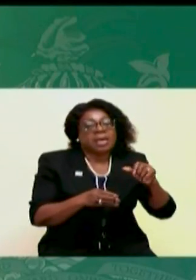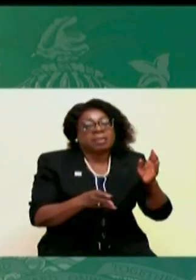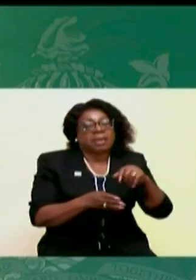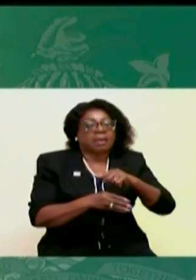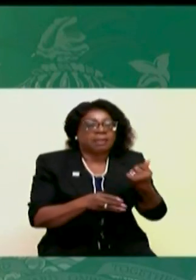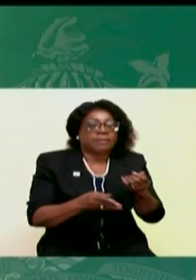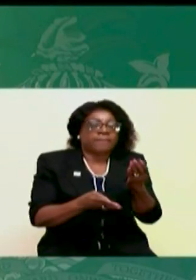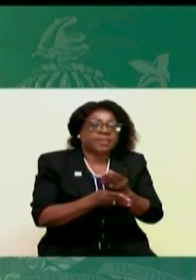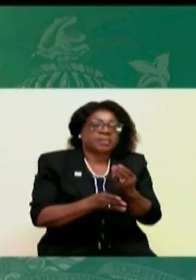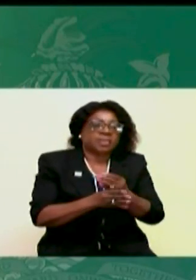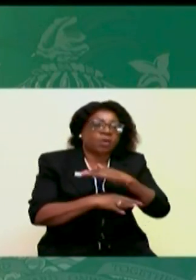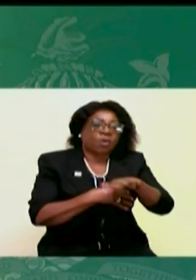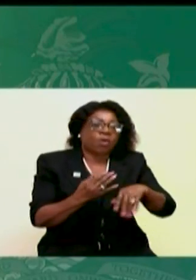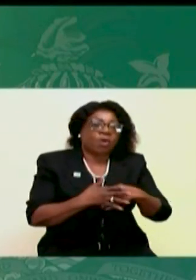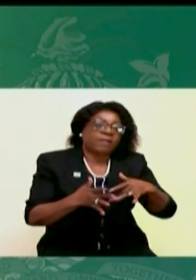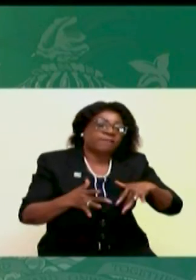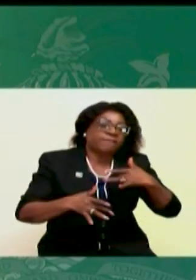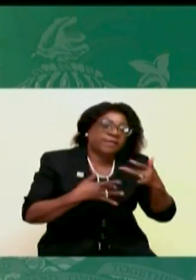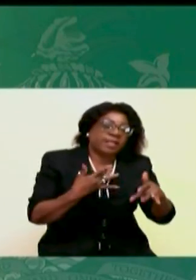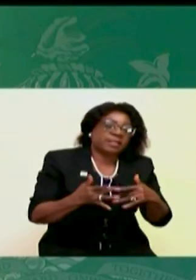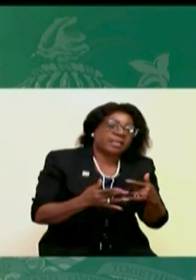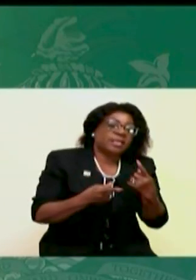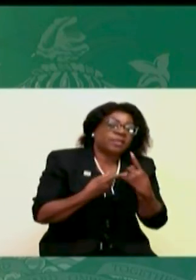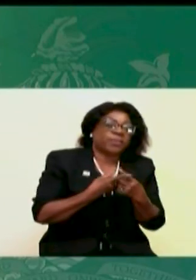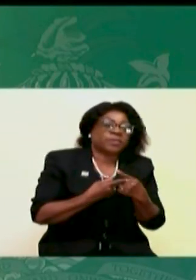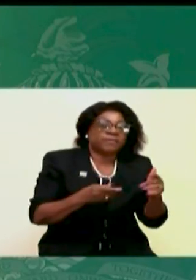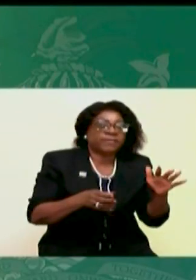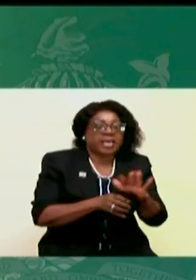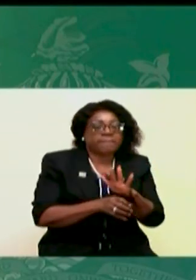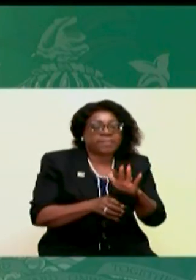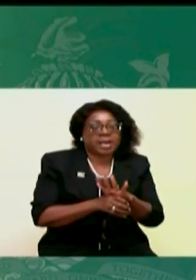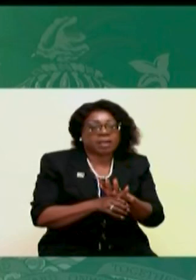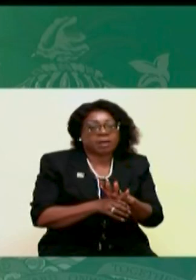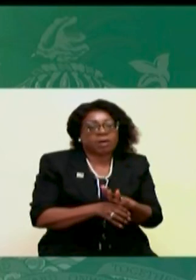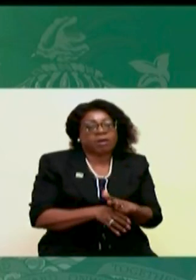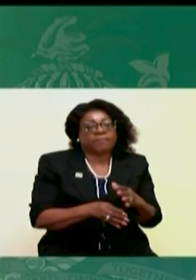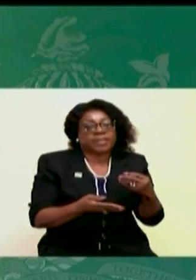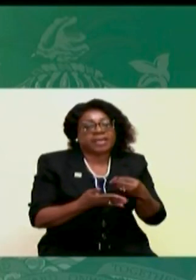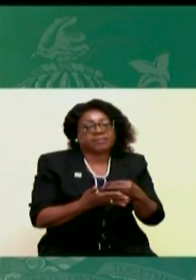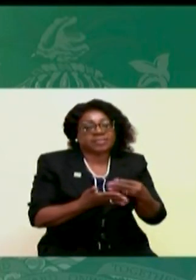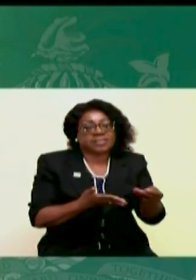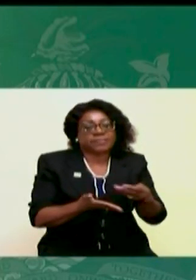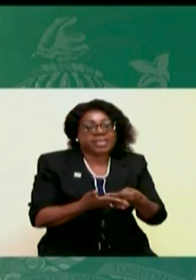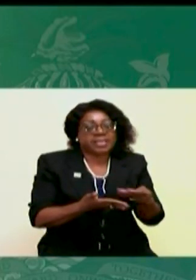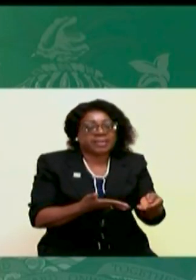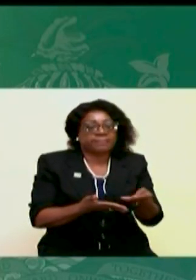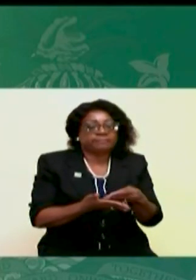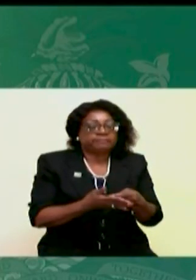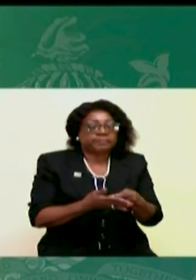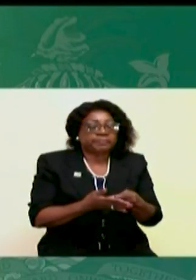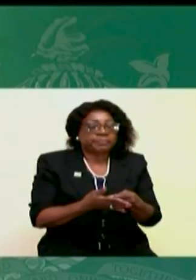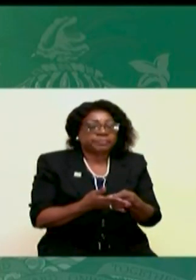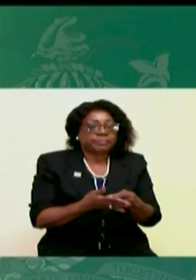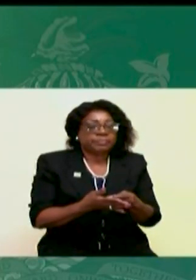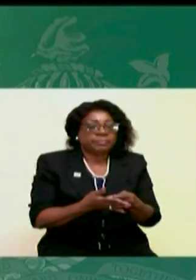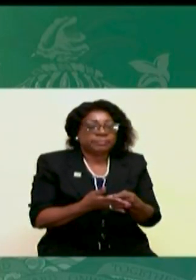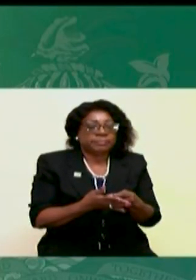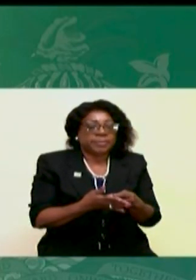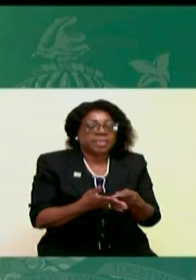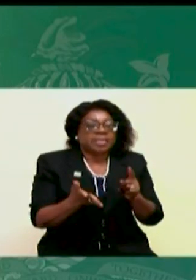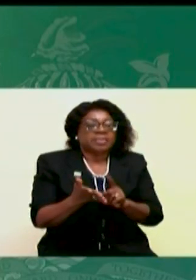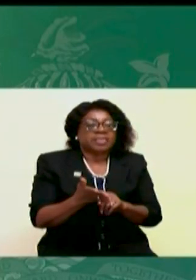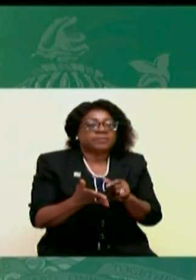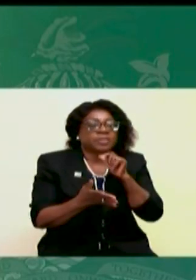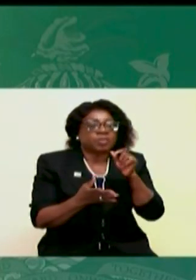businesses all felt the positive impact of the extra weekend visitors. Madam Speaker, this was